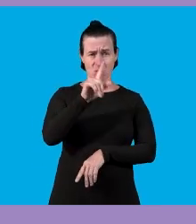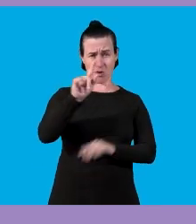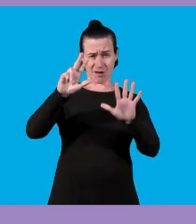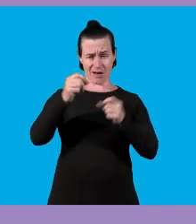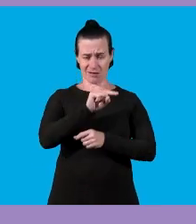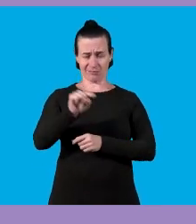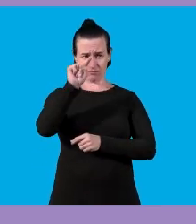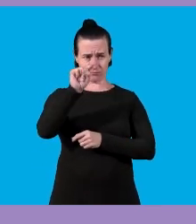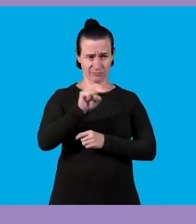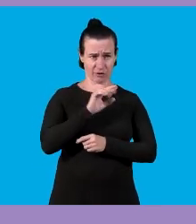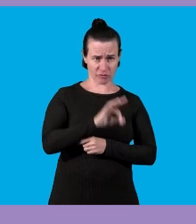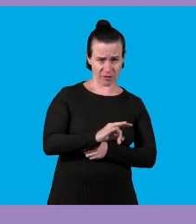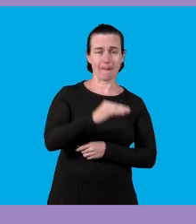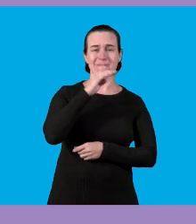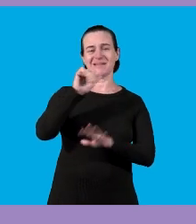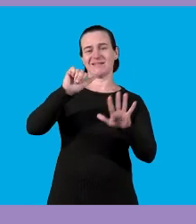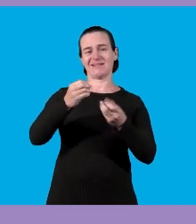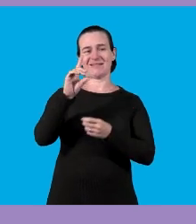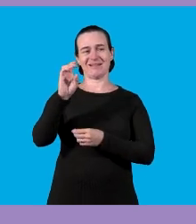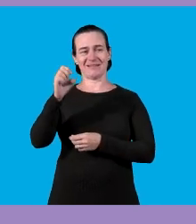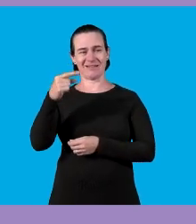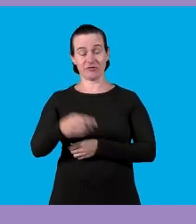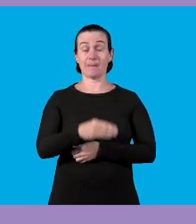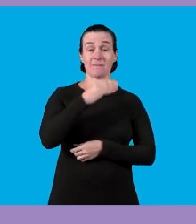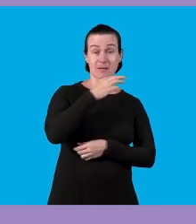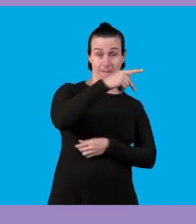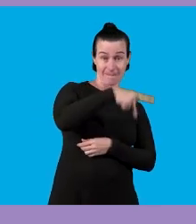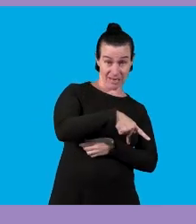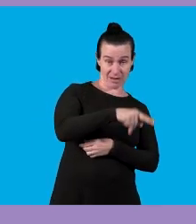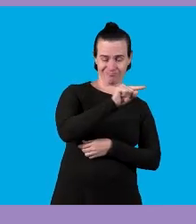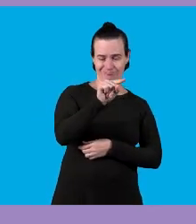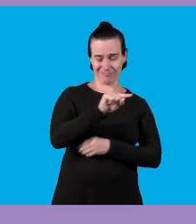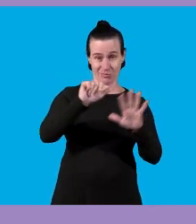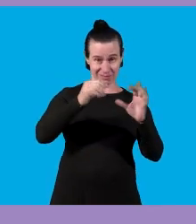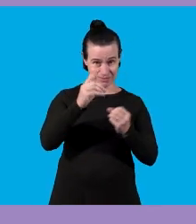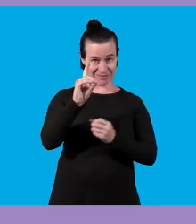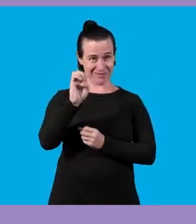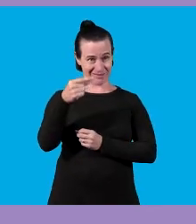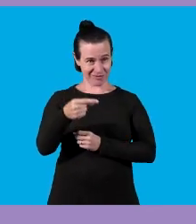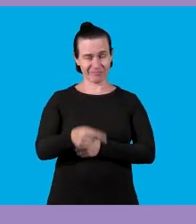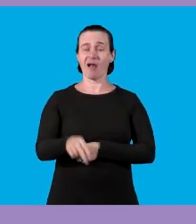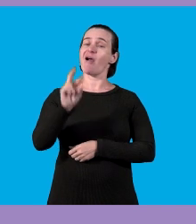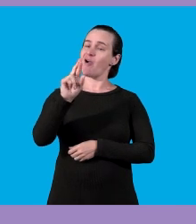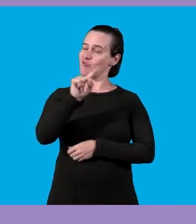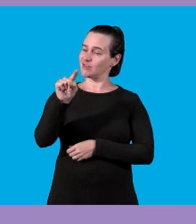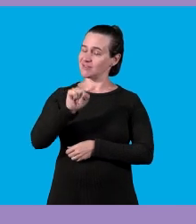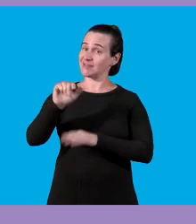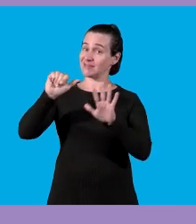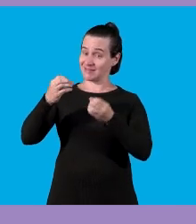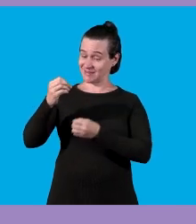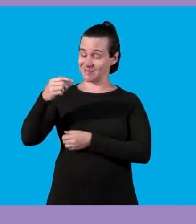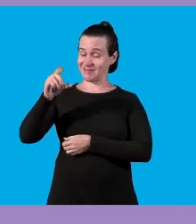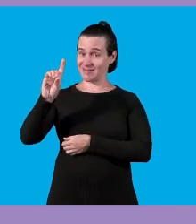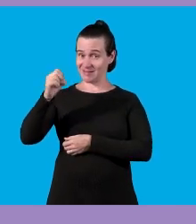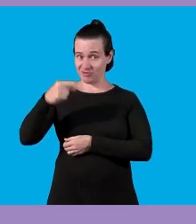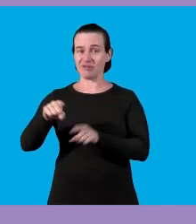degrees. P is going to be 60 degrees. R is going to be 60 degrees. And Q is also going